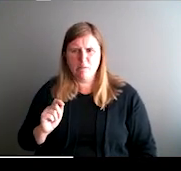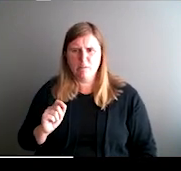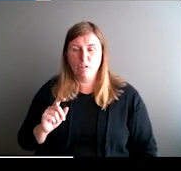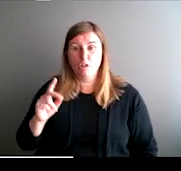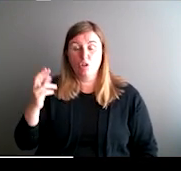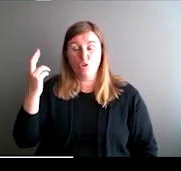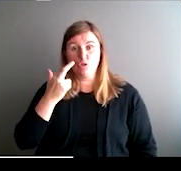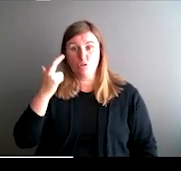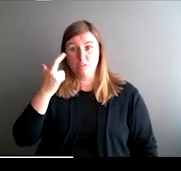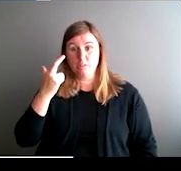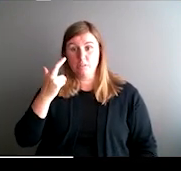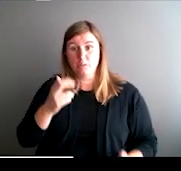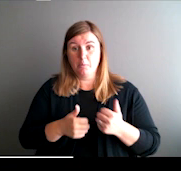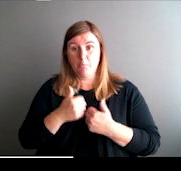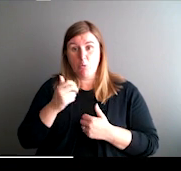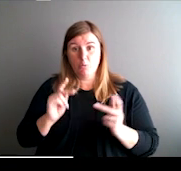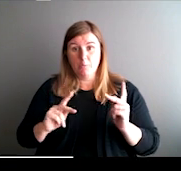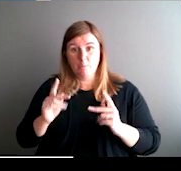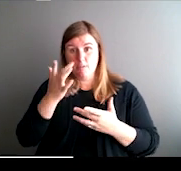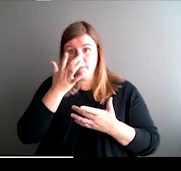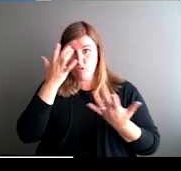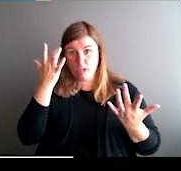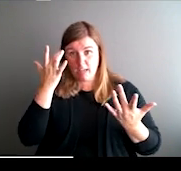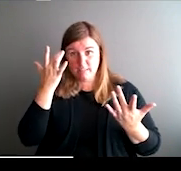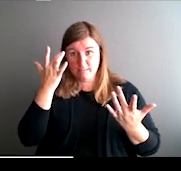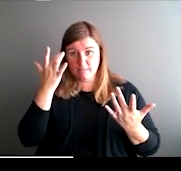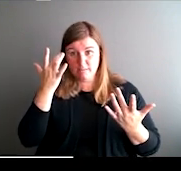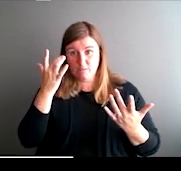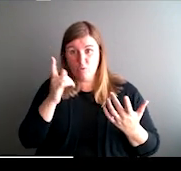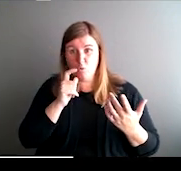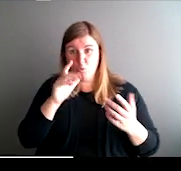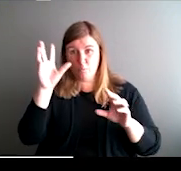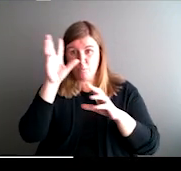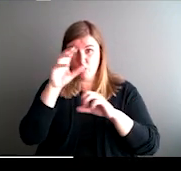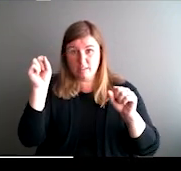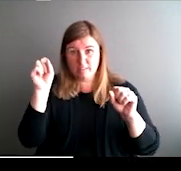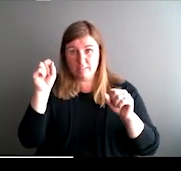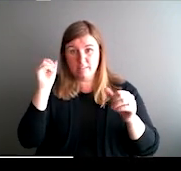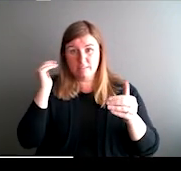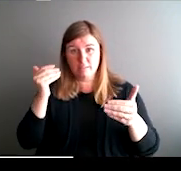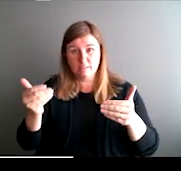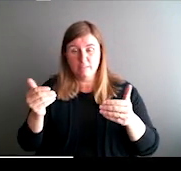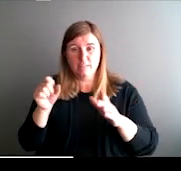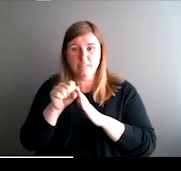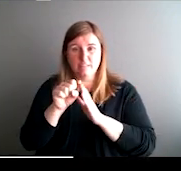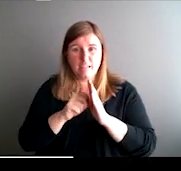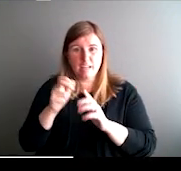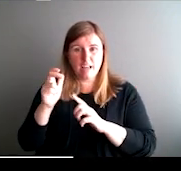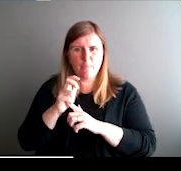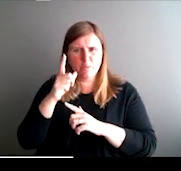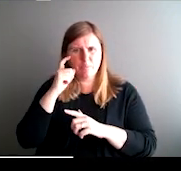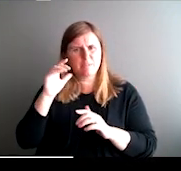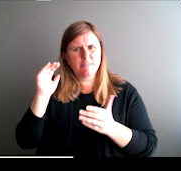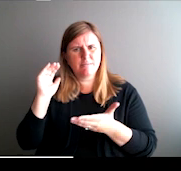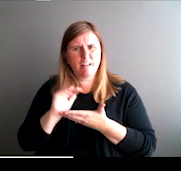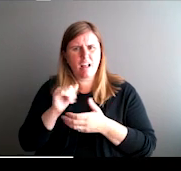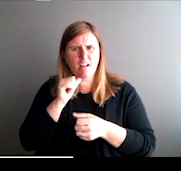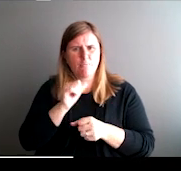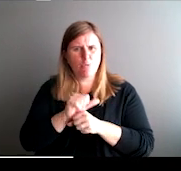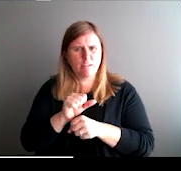The reason that most people forget who presidents were, state capital, things like that, is lack of